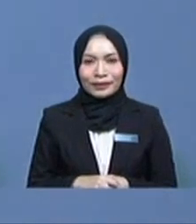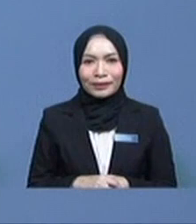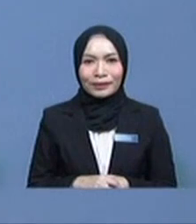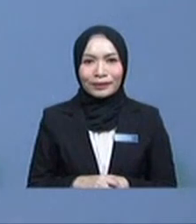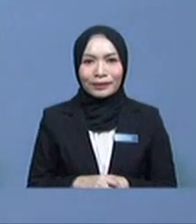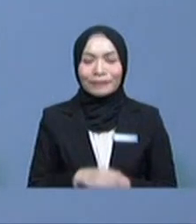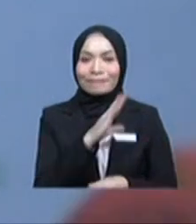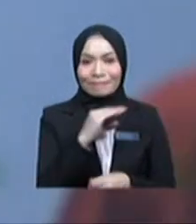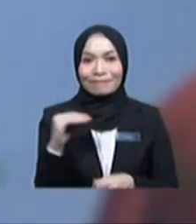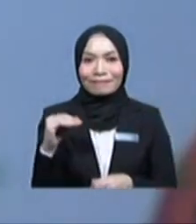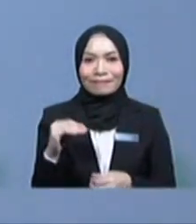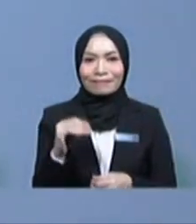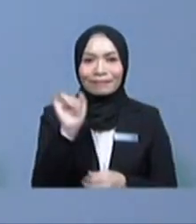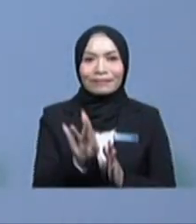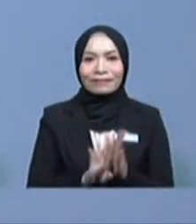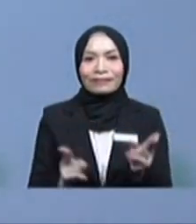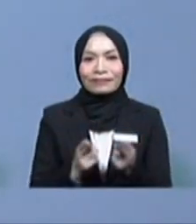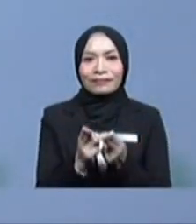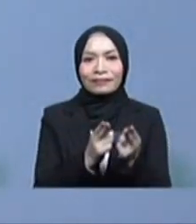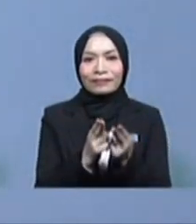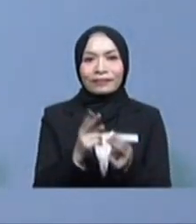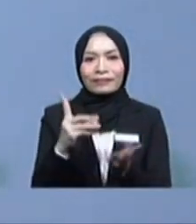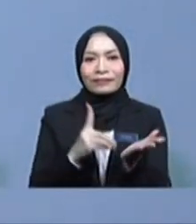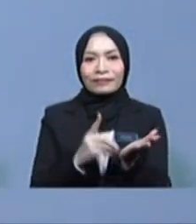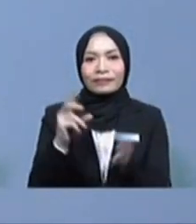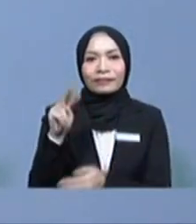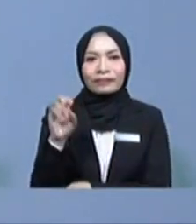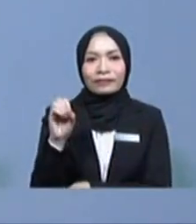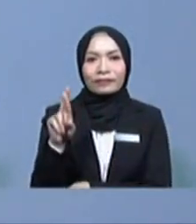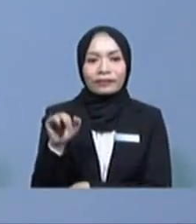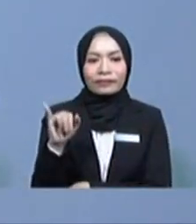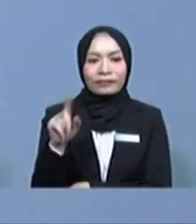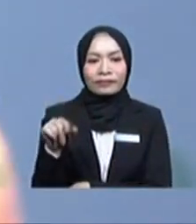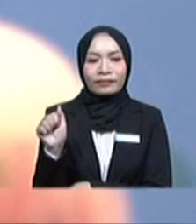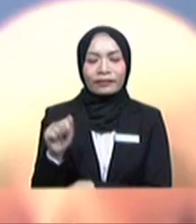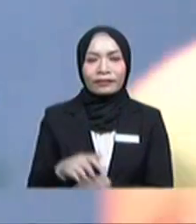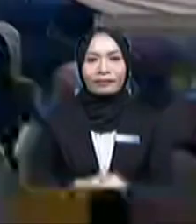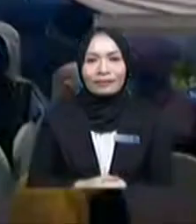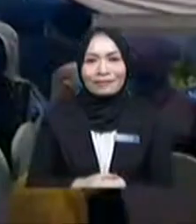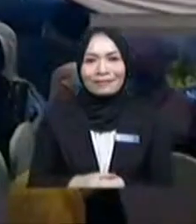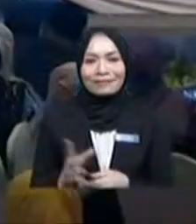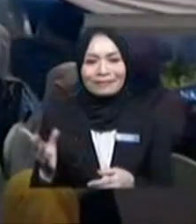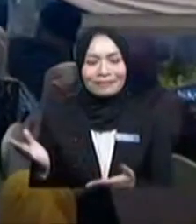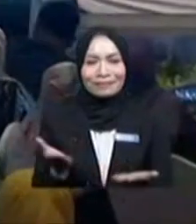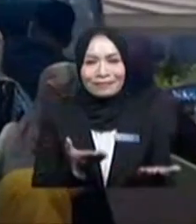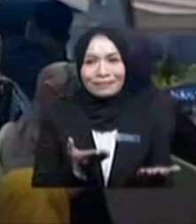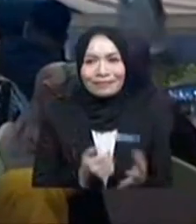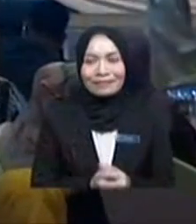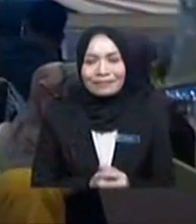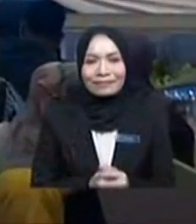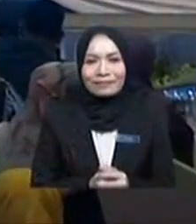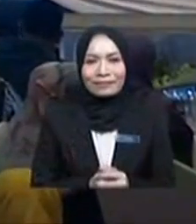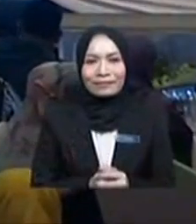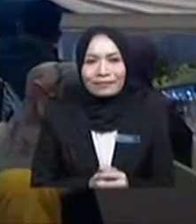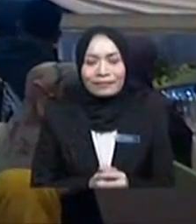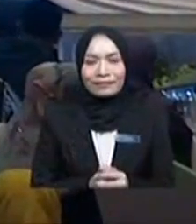and also Yang Berusaha Dr. Norisa binti Suhaili to go on stage and join Yang Berusaha Dr. Haji Ahmad Rafi